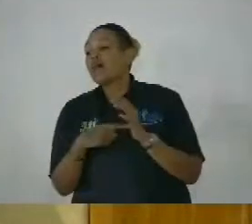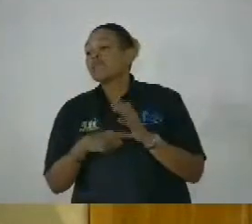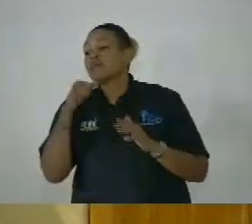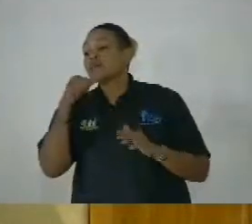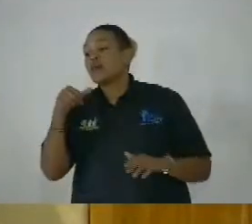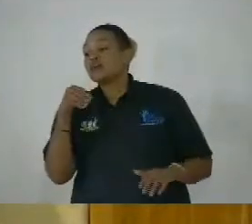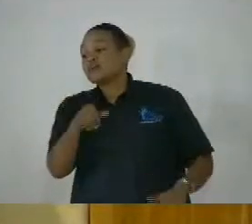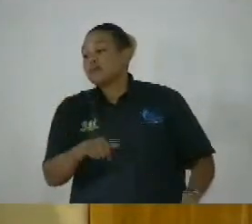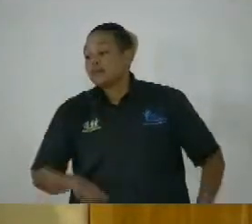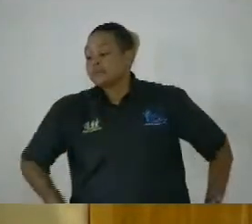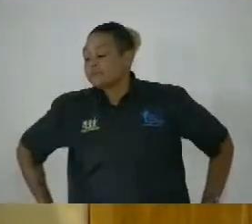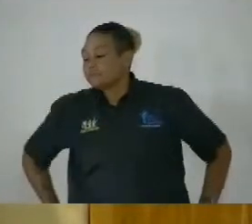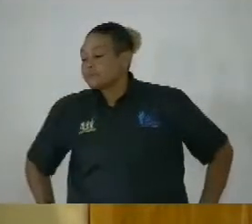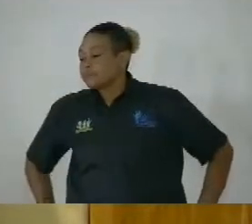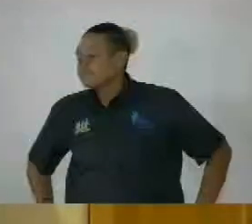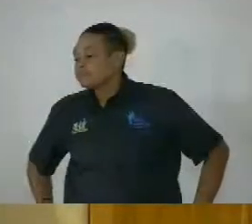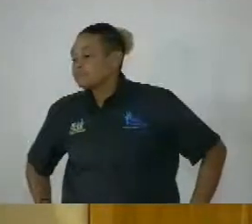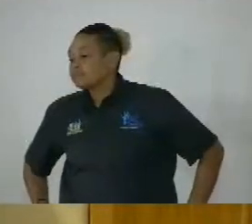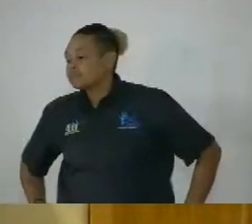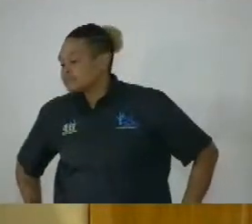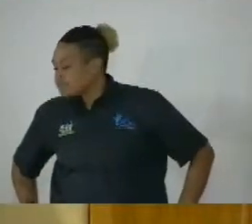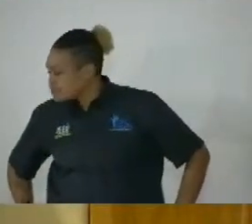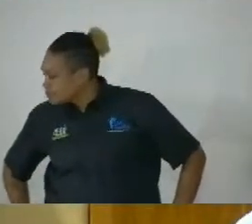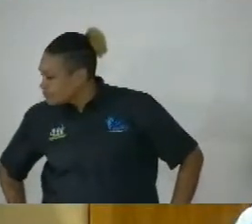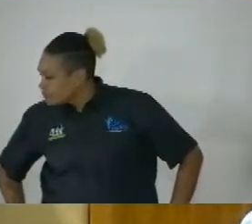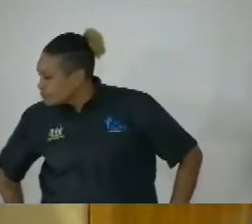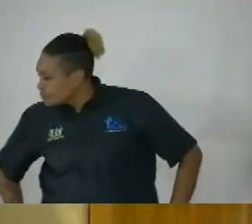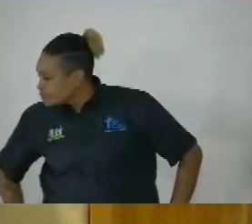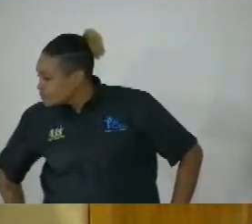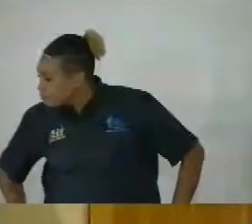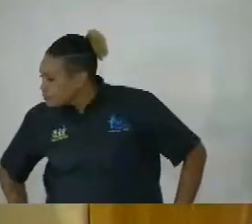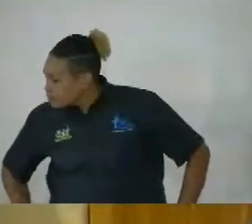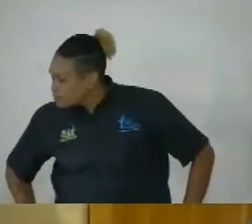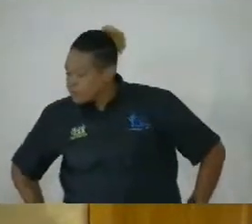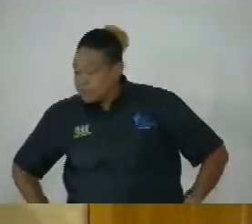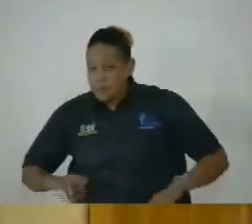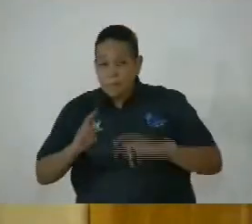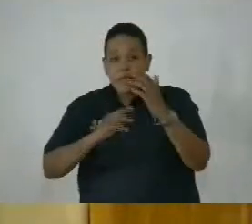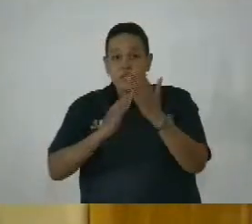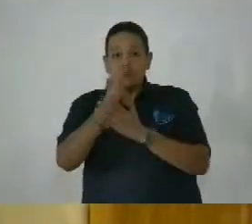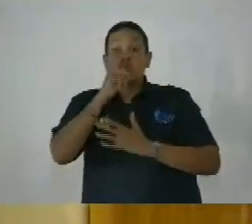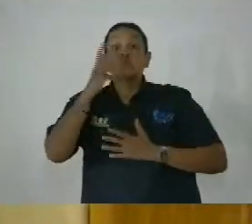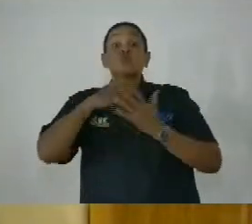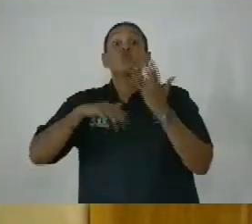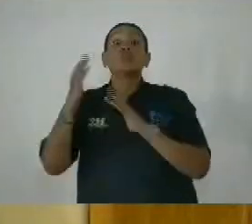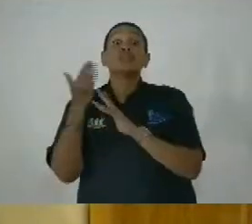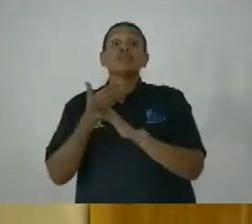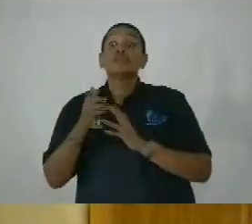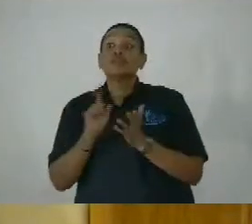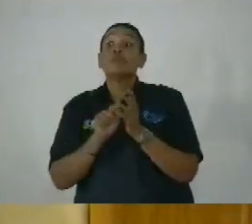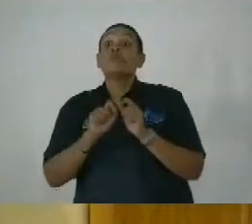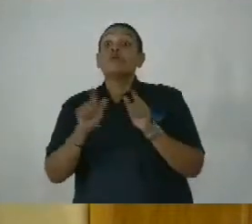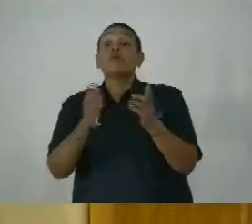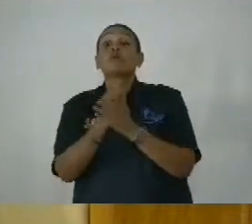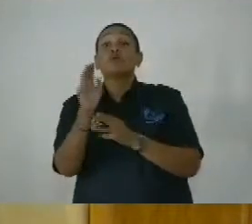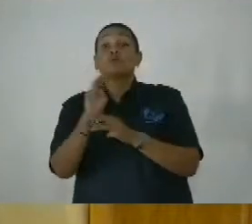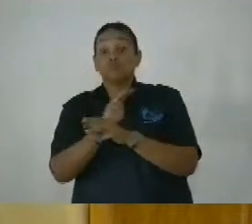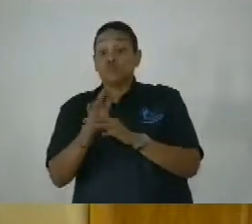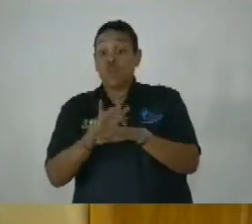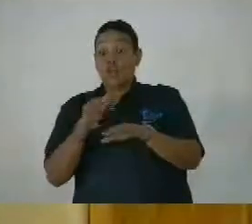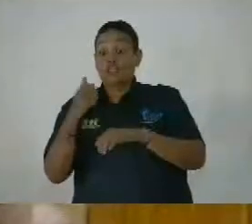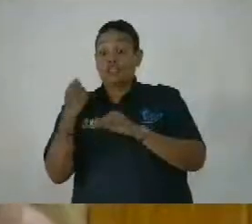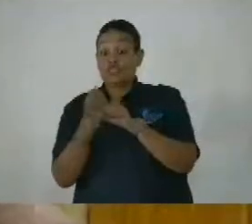Madam Speaker. Building communities through social intervention was published by the ministry earlier this year, and I have brought copies